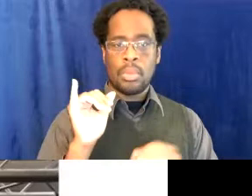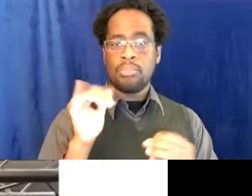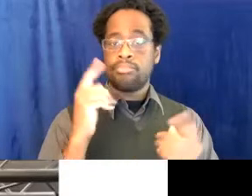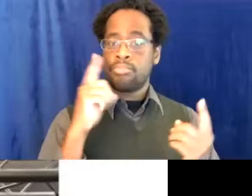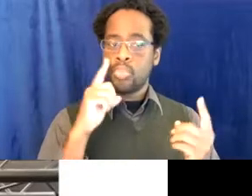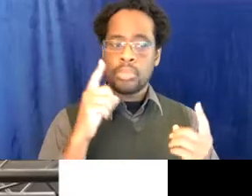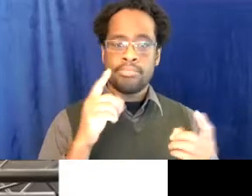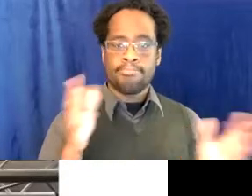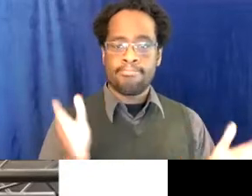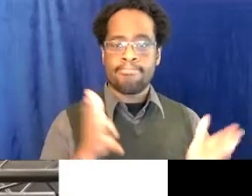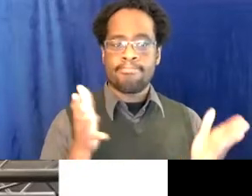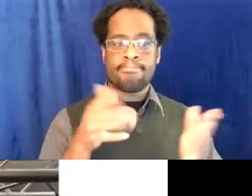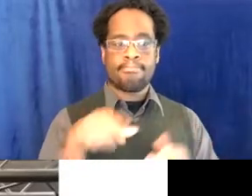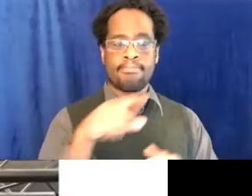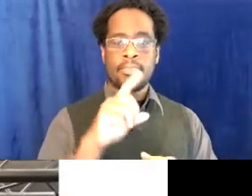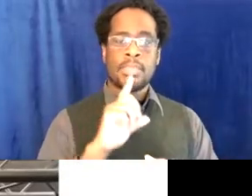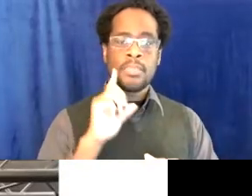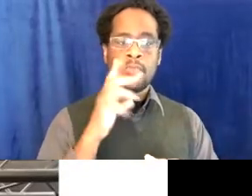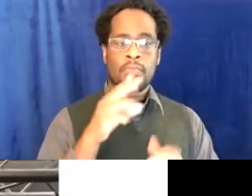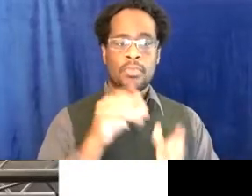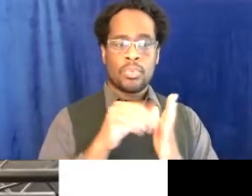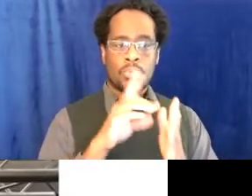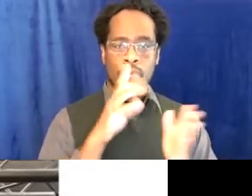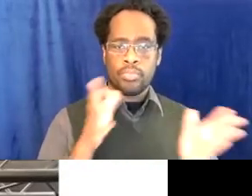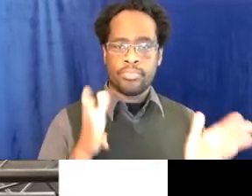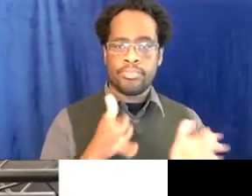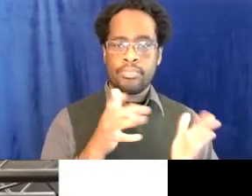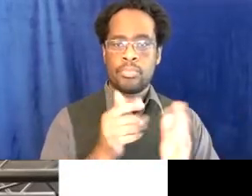Animation Studio, more specifically.